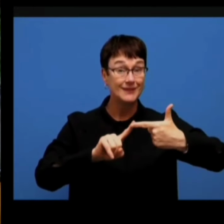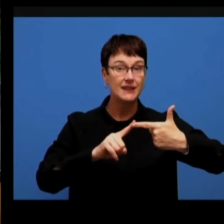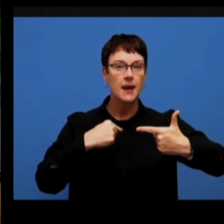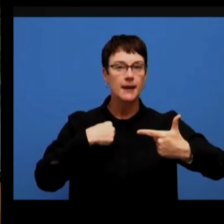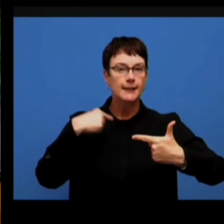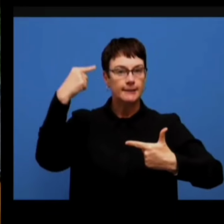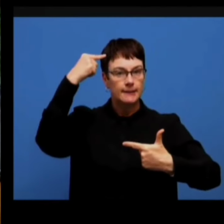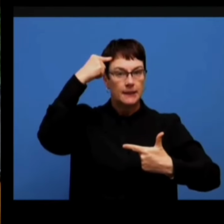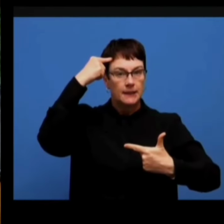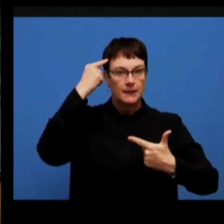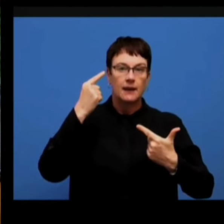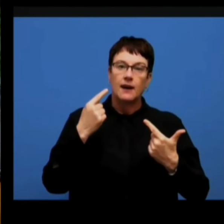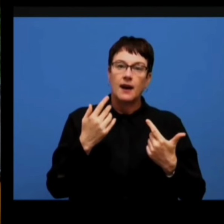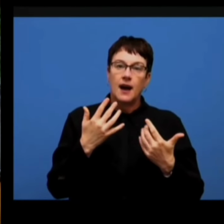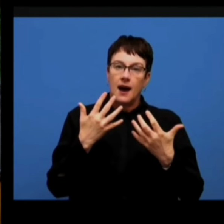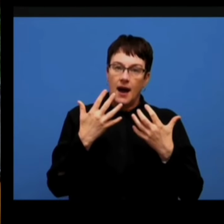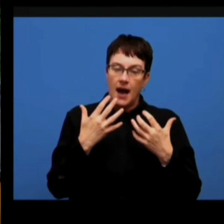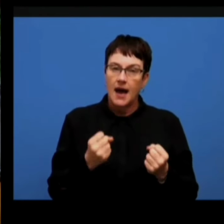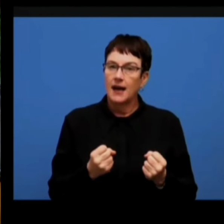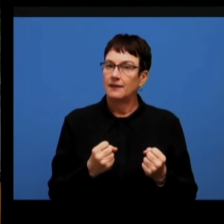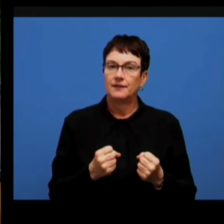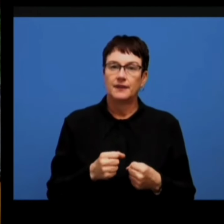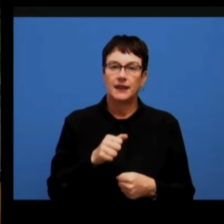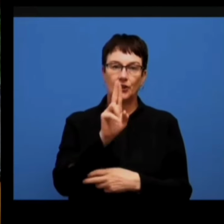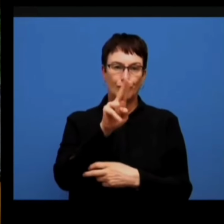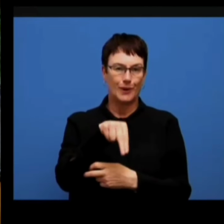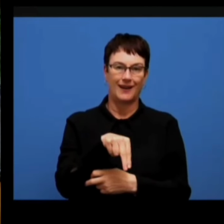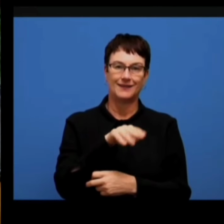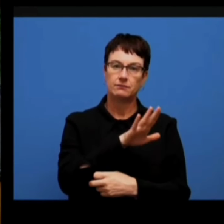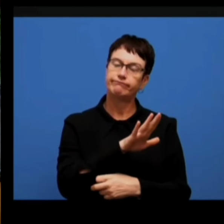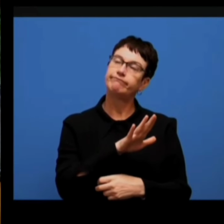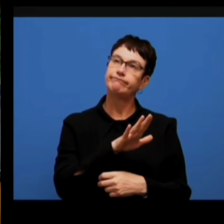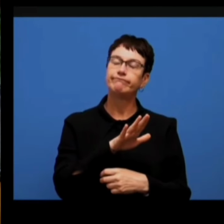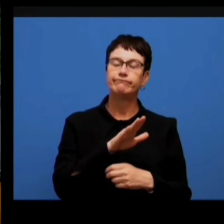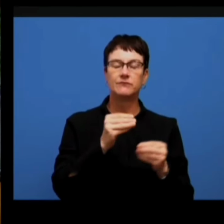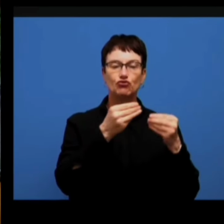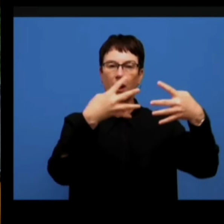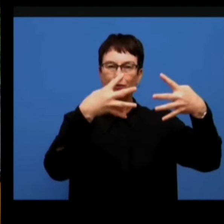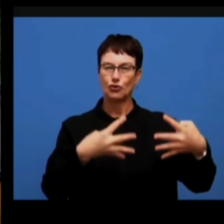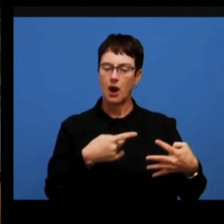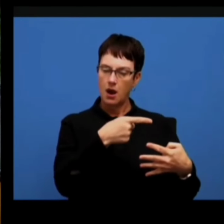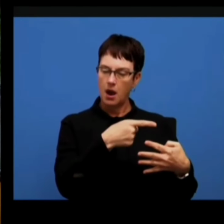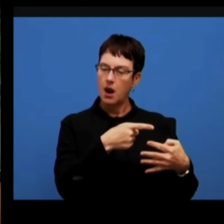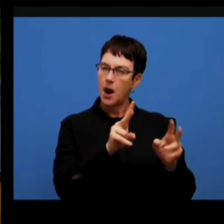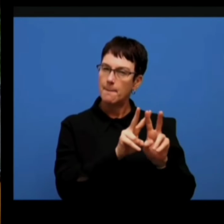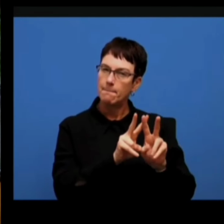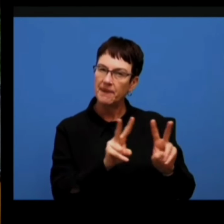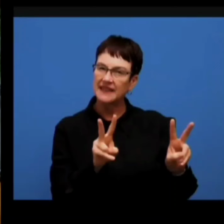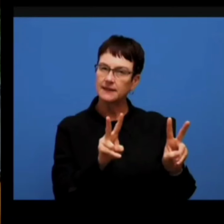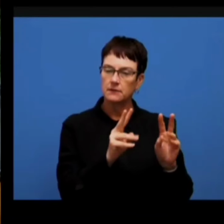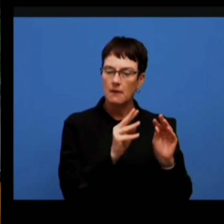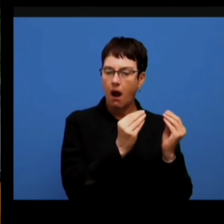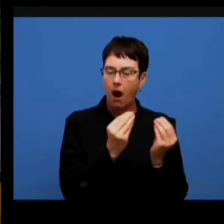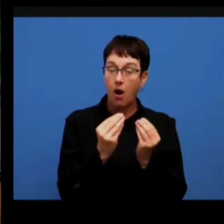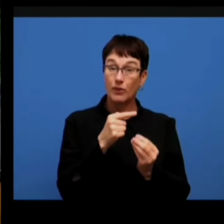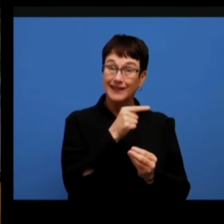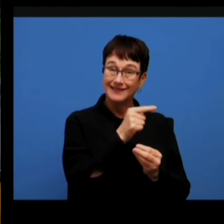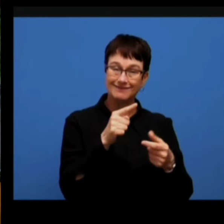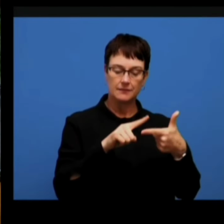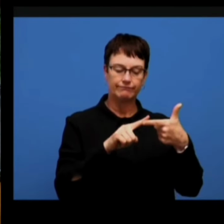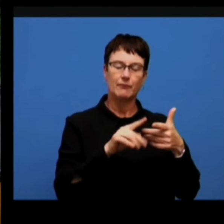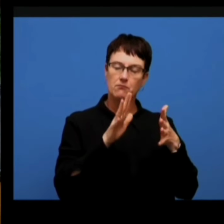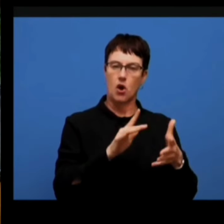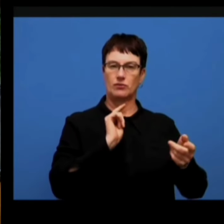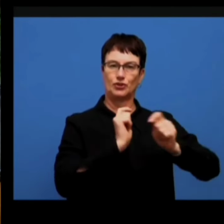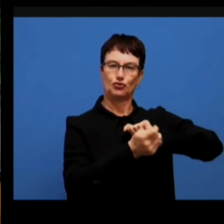collegially with countries to get the resources to address their own conflict risks. And thirdly, language on the